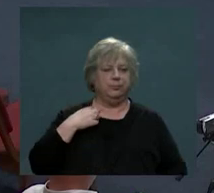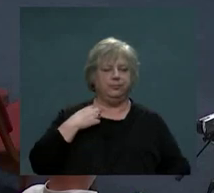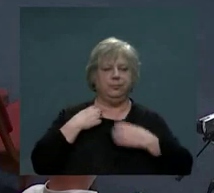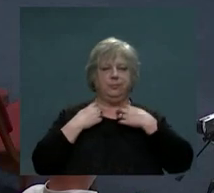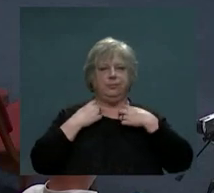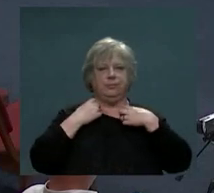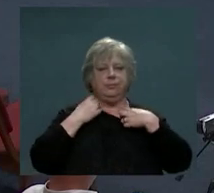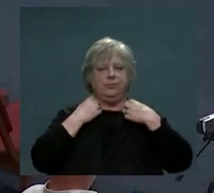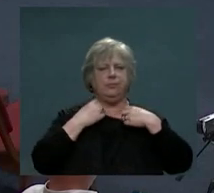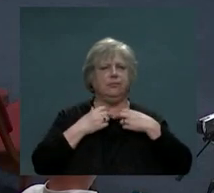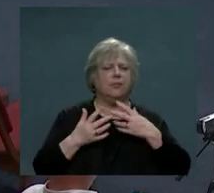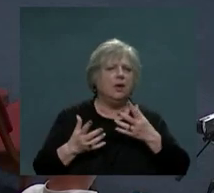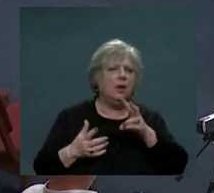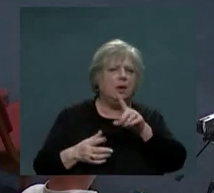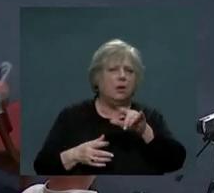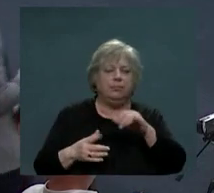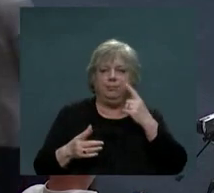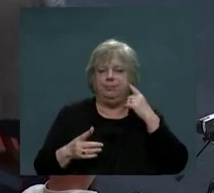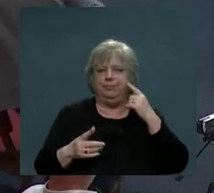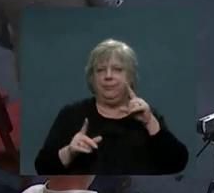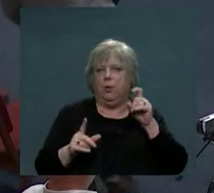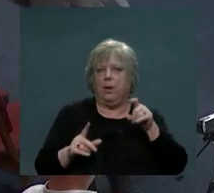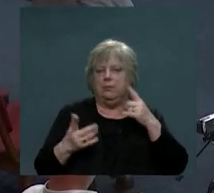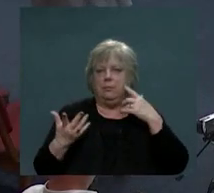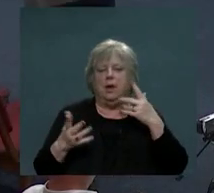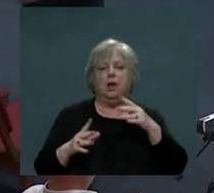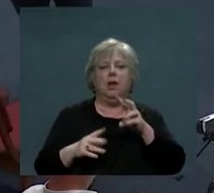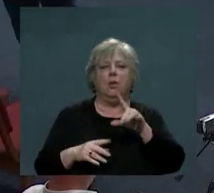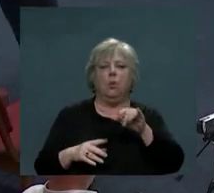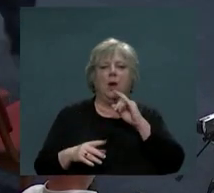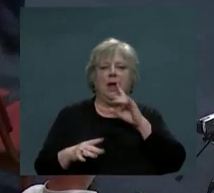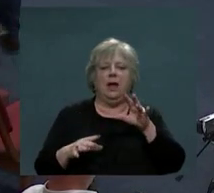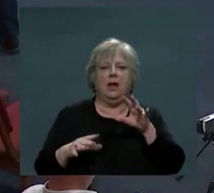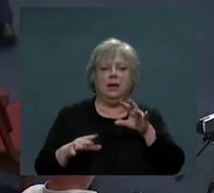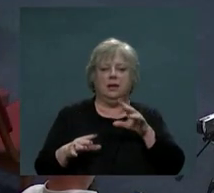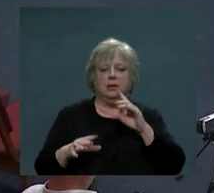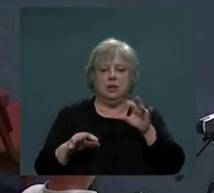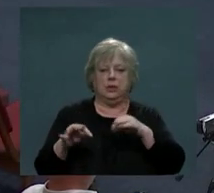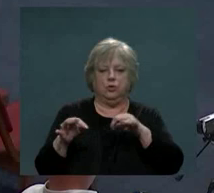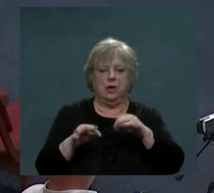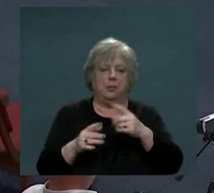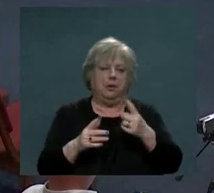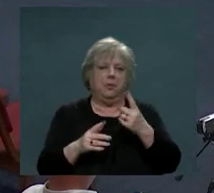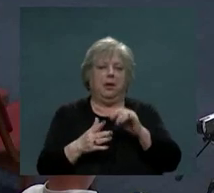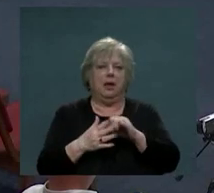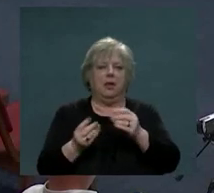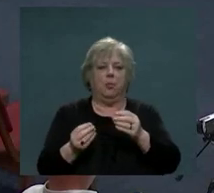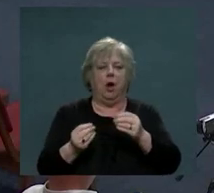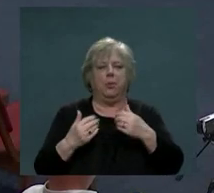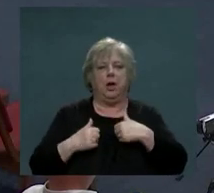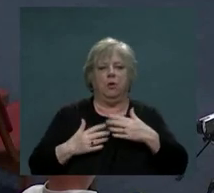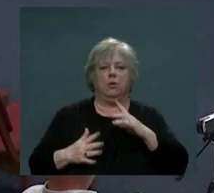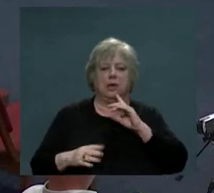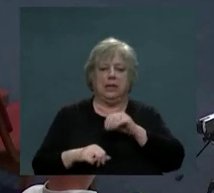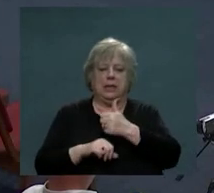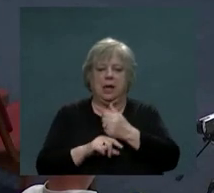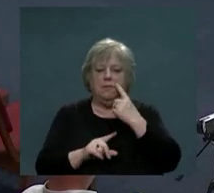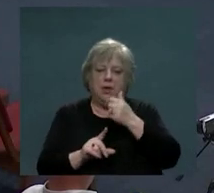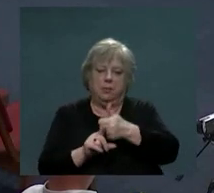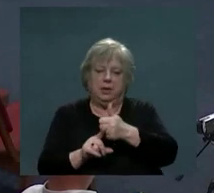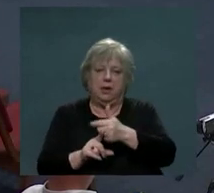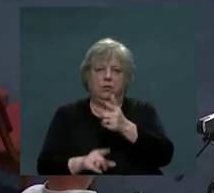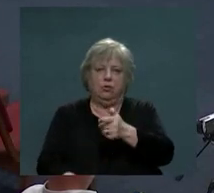It was the way that it was described was just a something that the homeowners, the property owners, had set up for them to